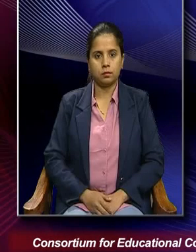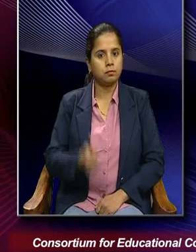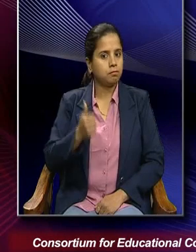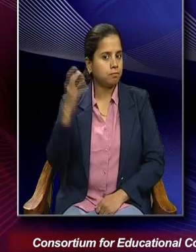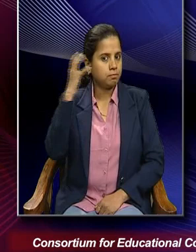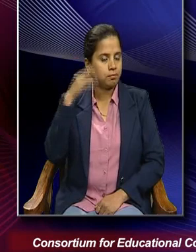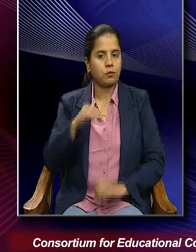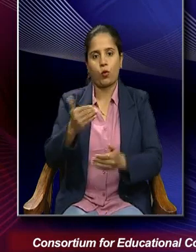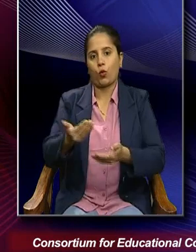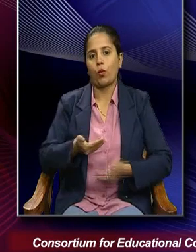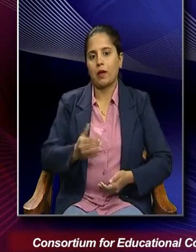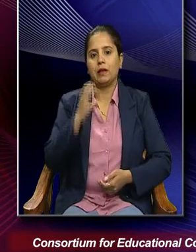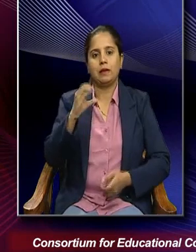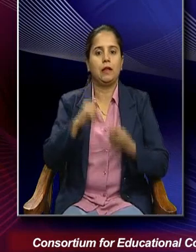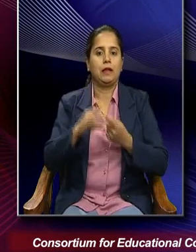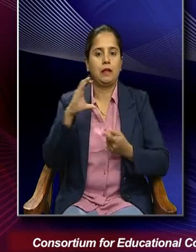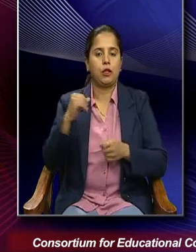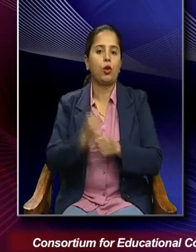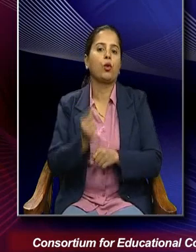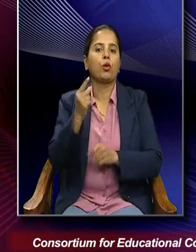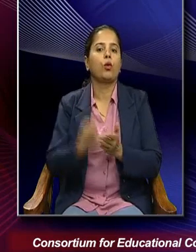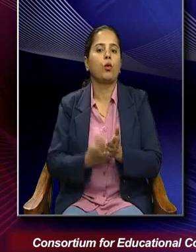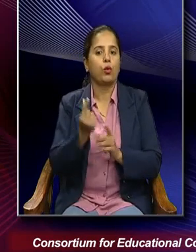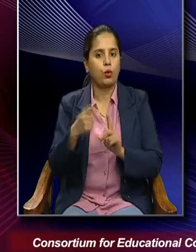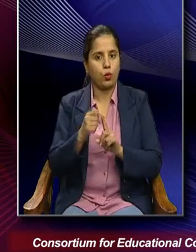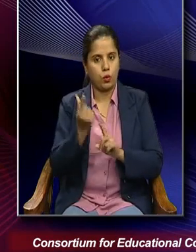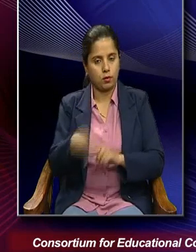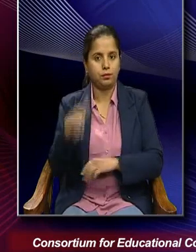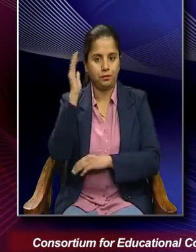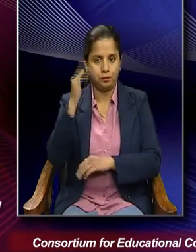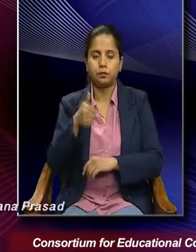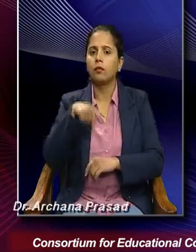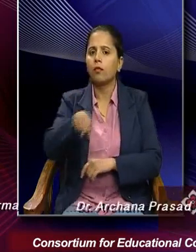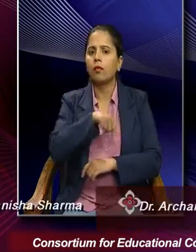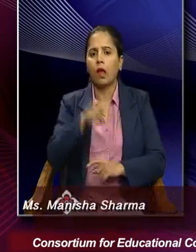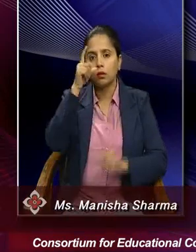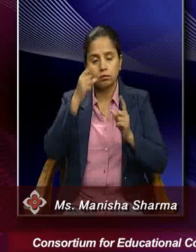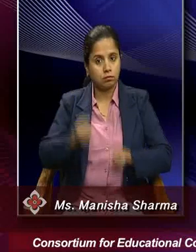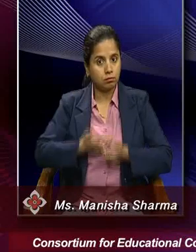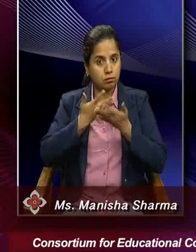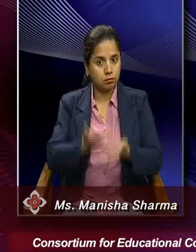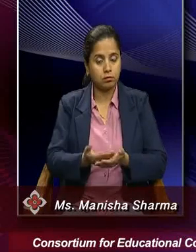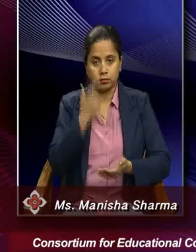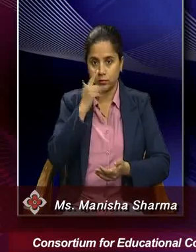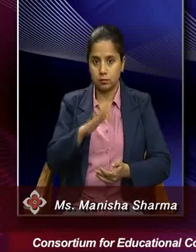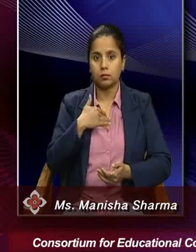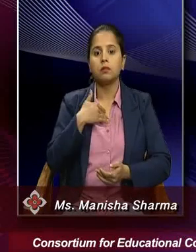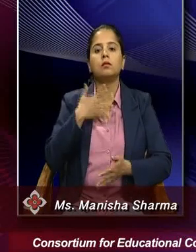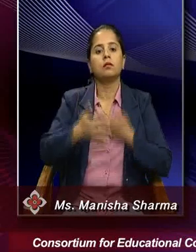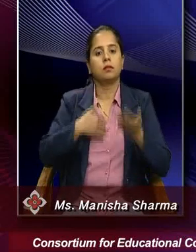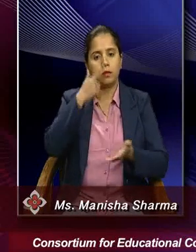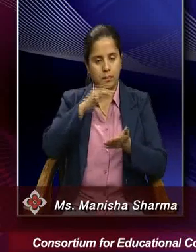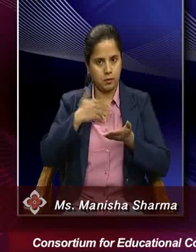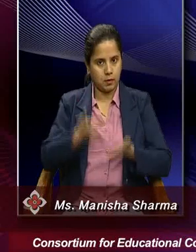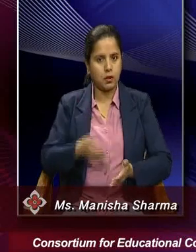Good afternoon and welcome to CEC Gurukul lecture. In today's session on symbolic expression, we have with us Ms. Manisha,